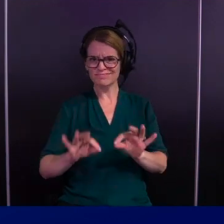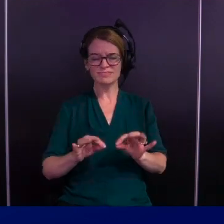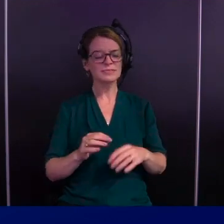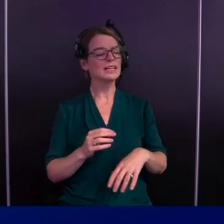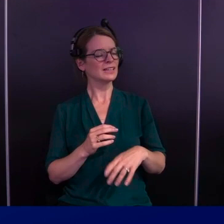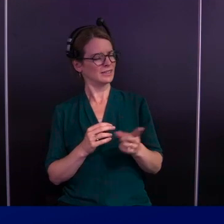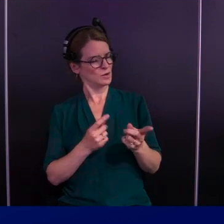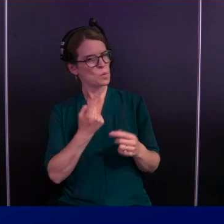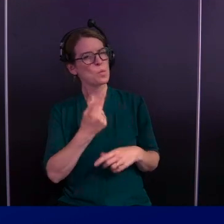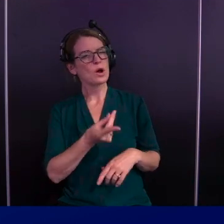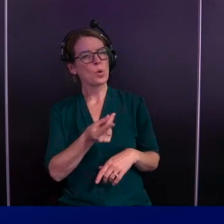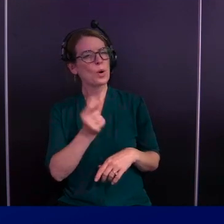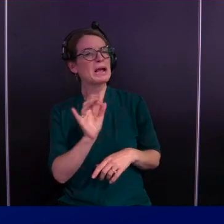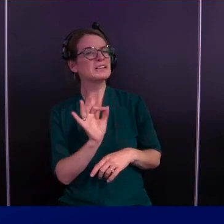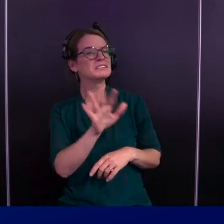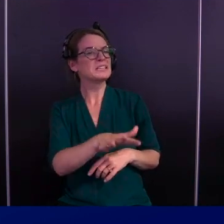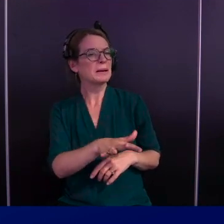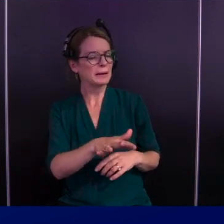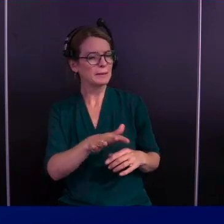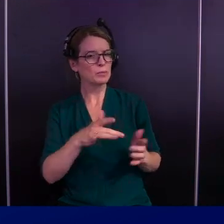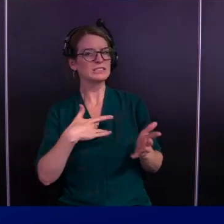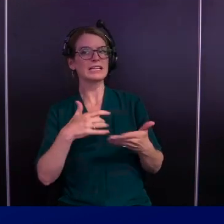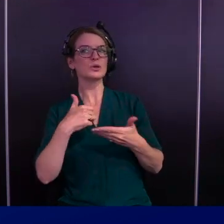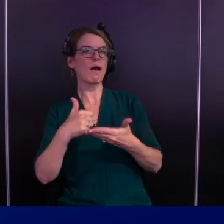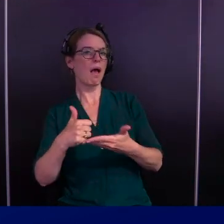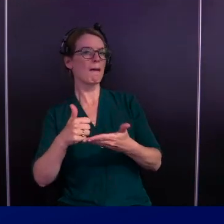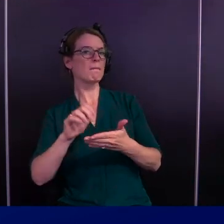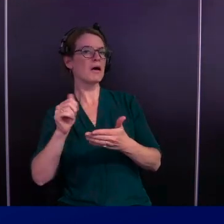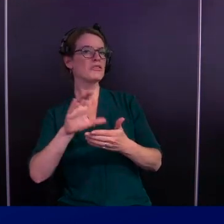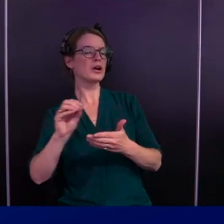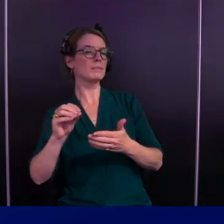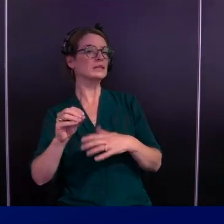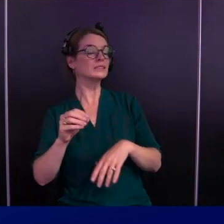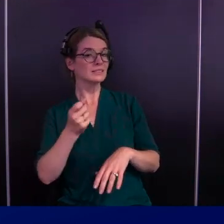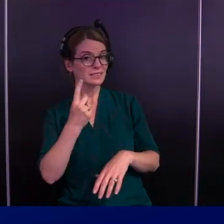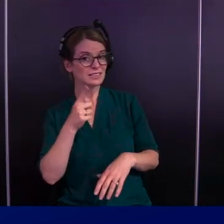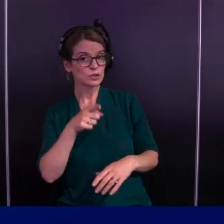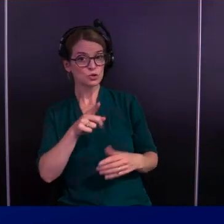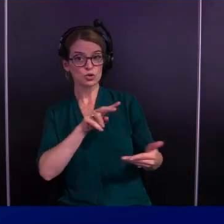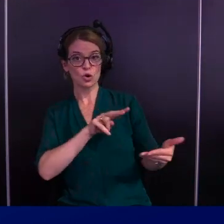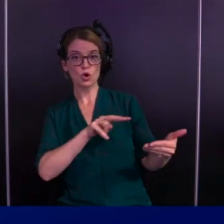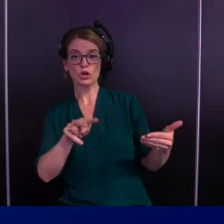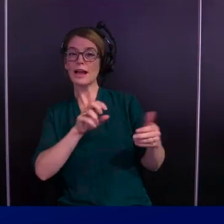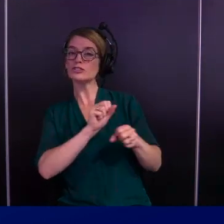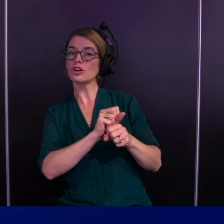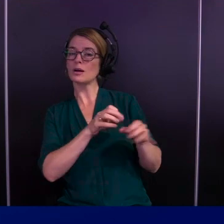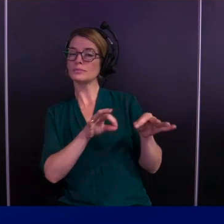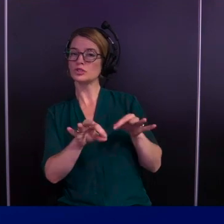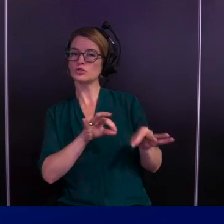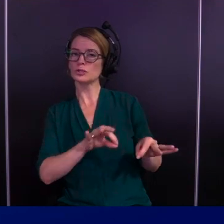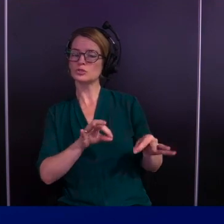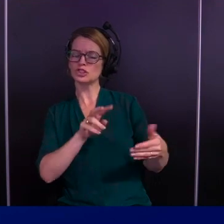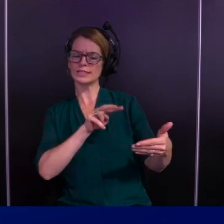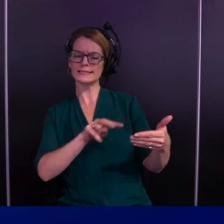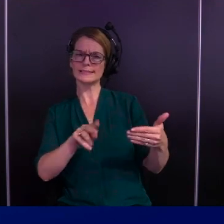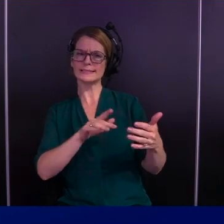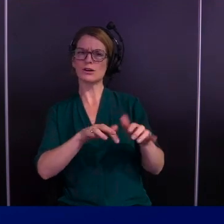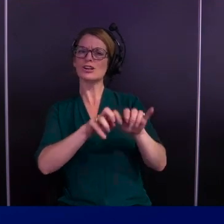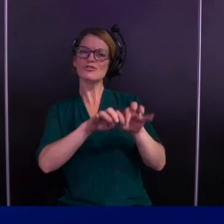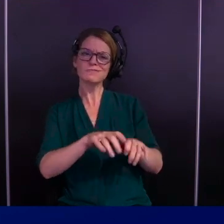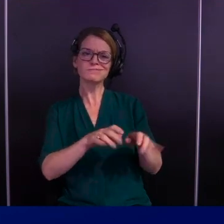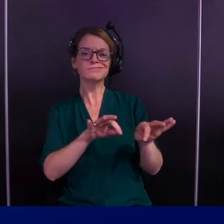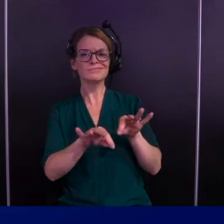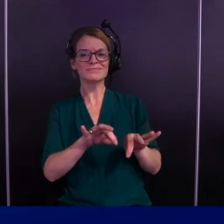we try and help with other companies is when you're looking at job descriptions, making sure that you're not putting so many